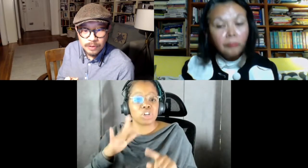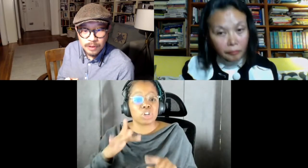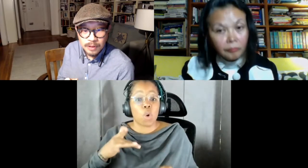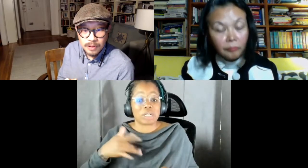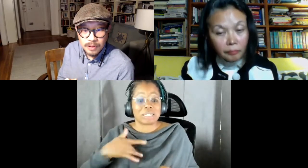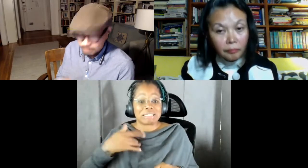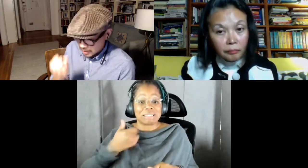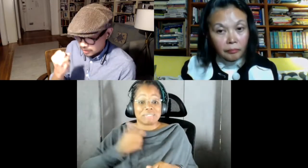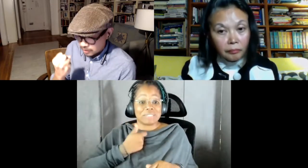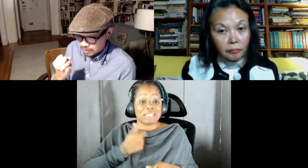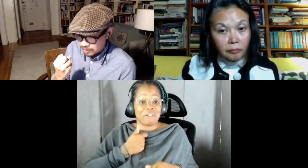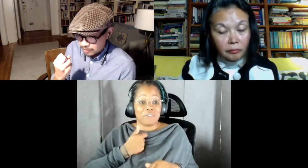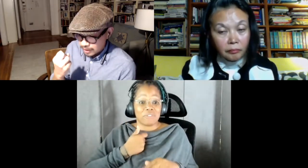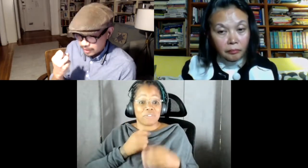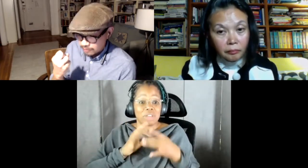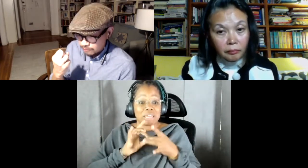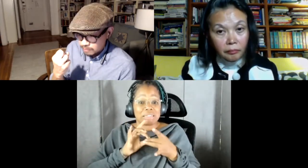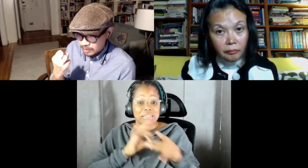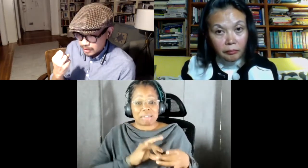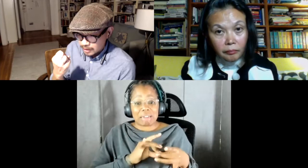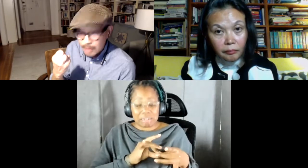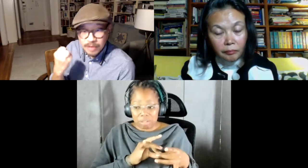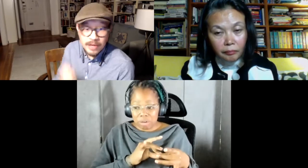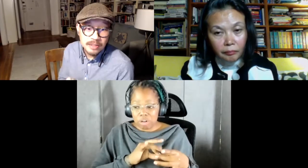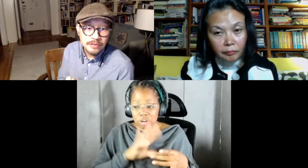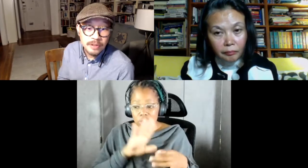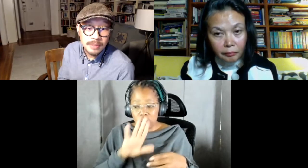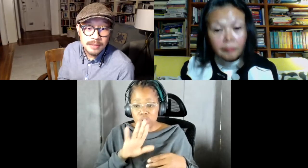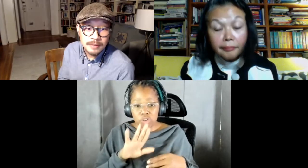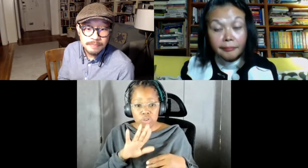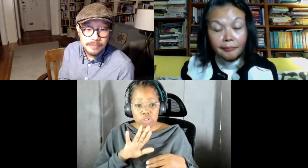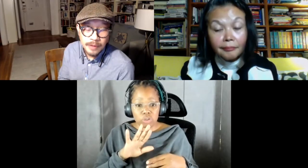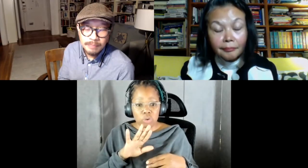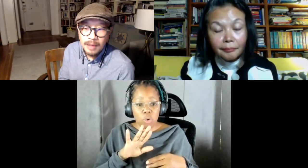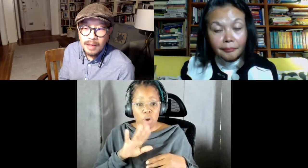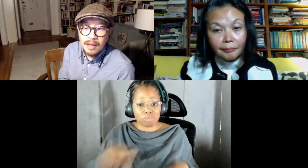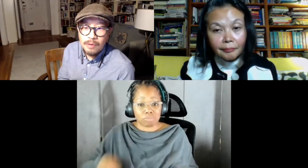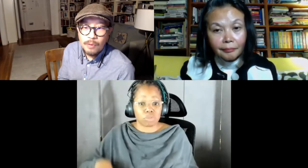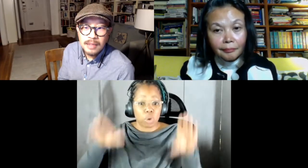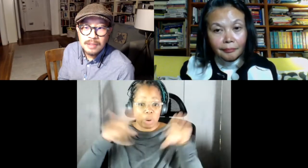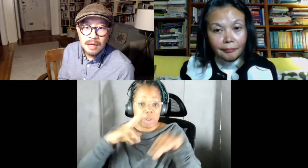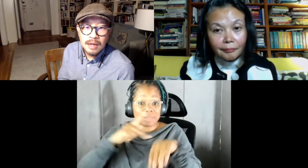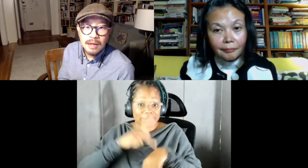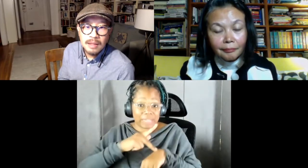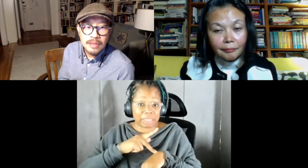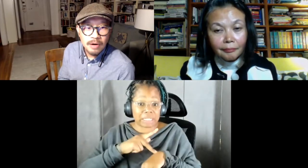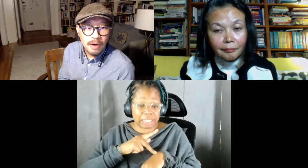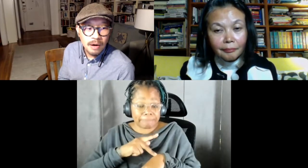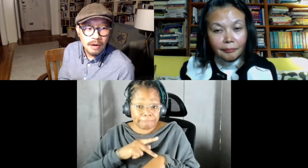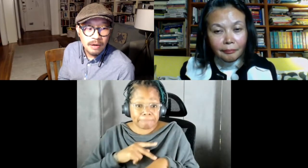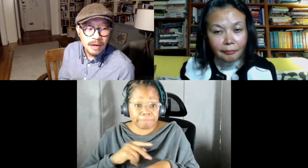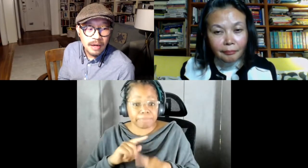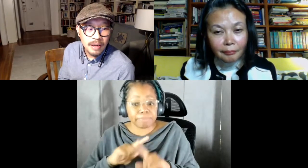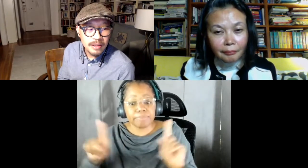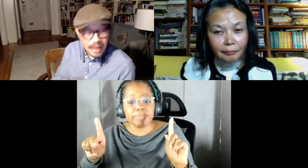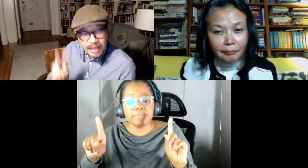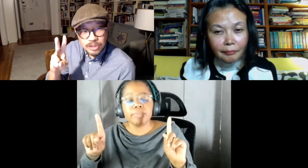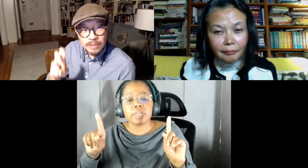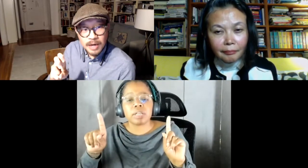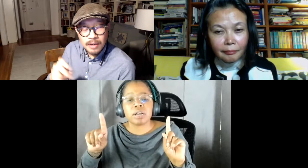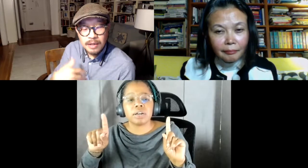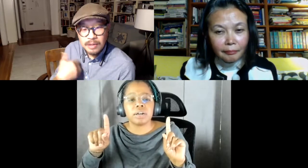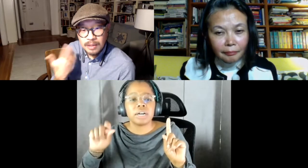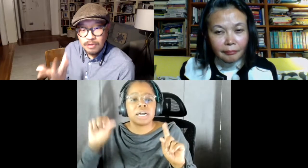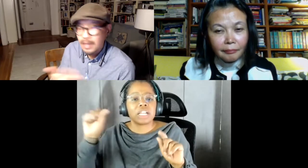in your coming of age in the Philippines. Right? Whereas there are